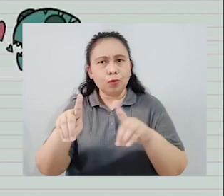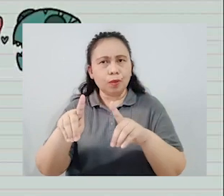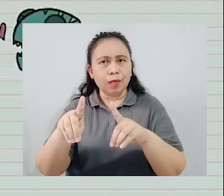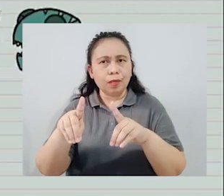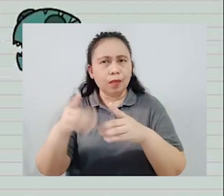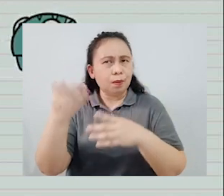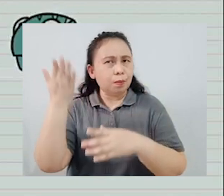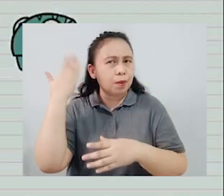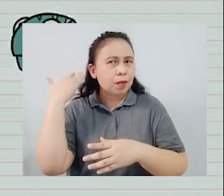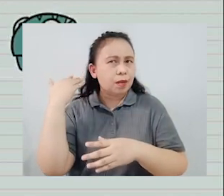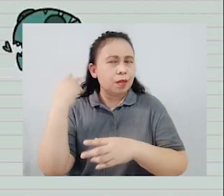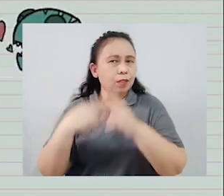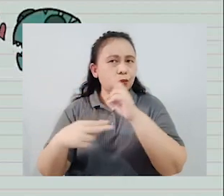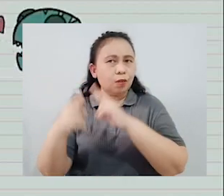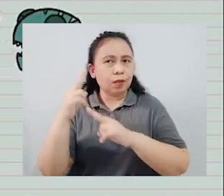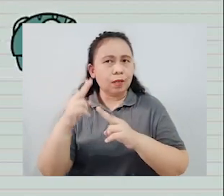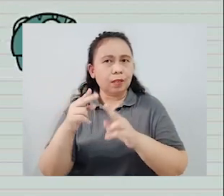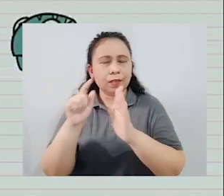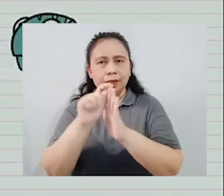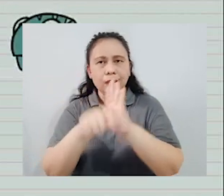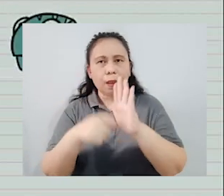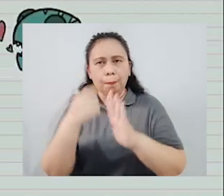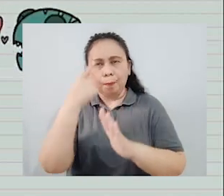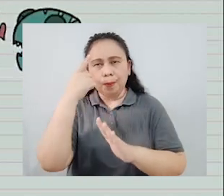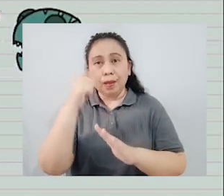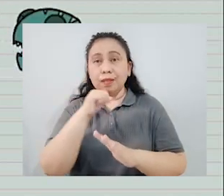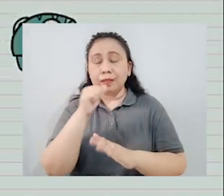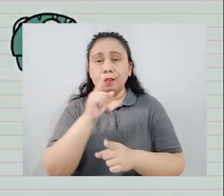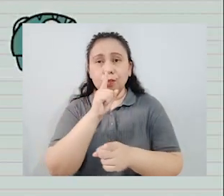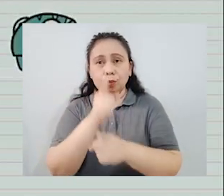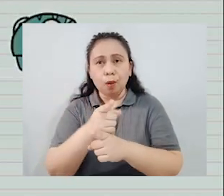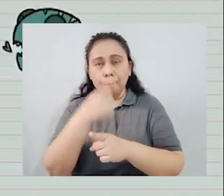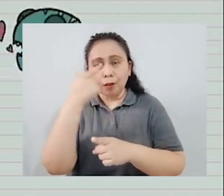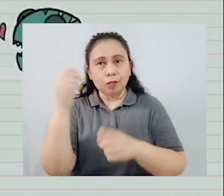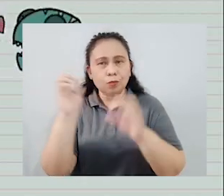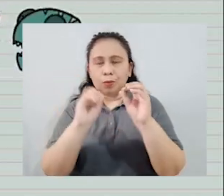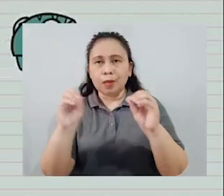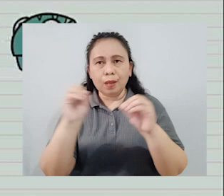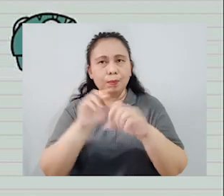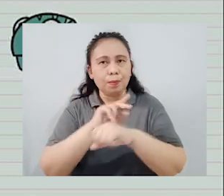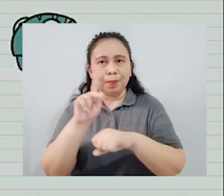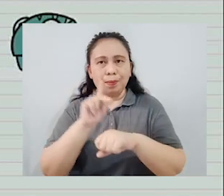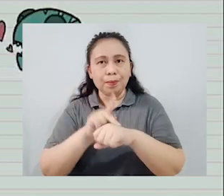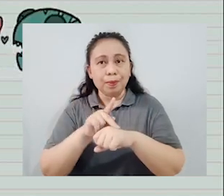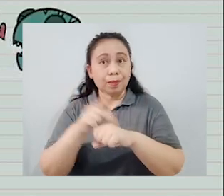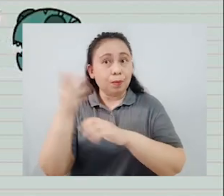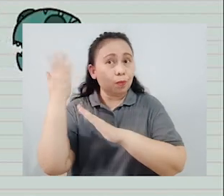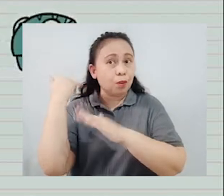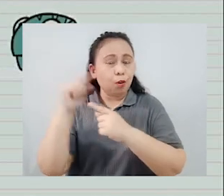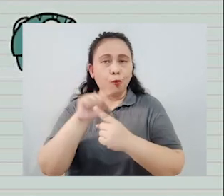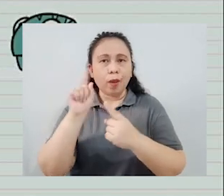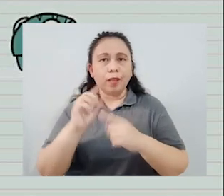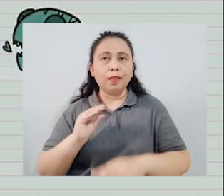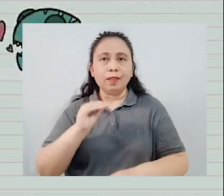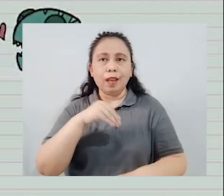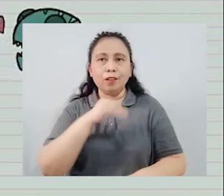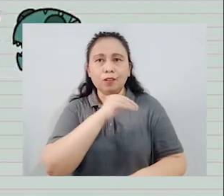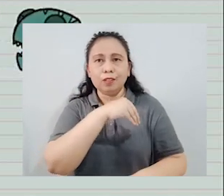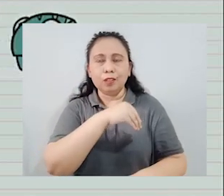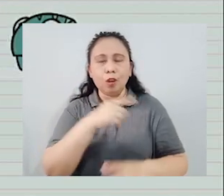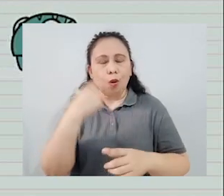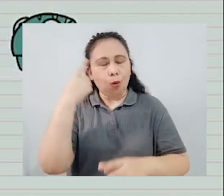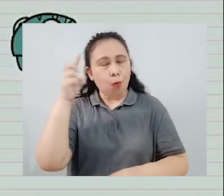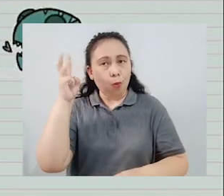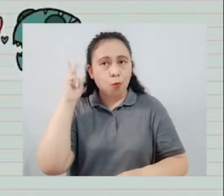is actually invalid because there was no Philippines yet to begin with when the dinosaurs were still the